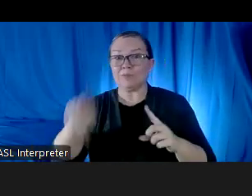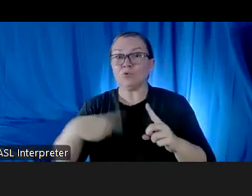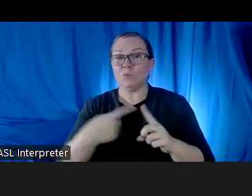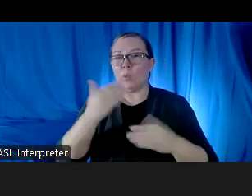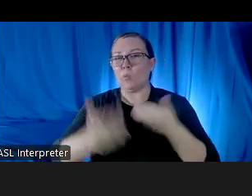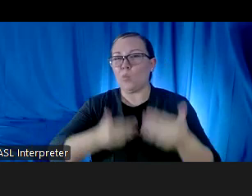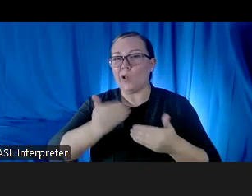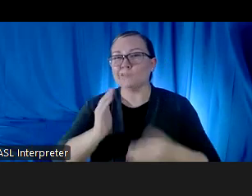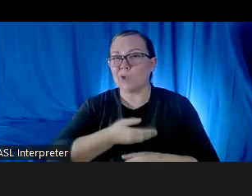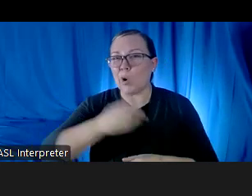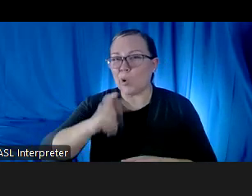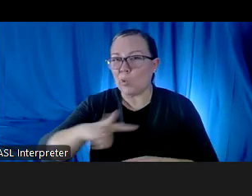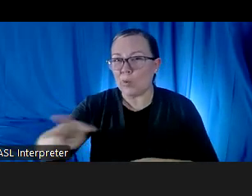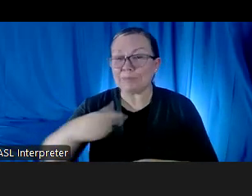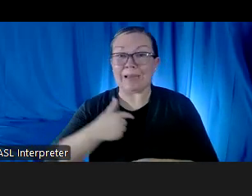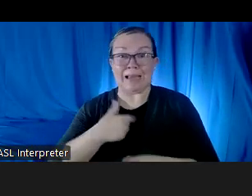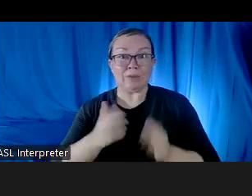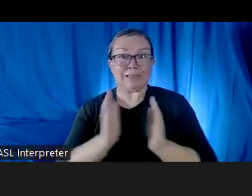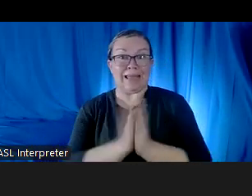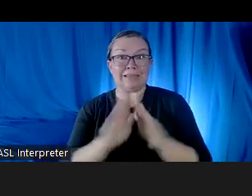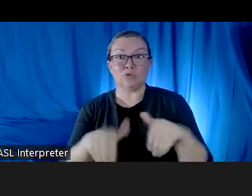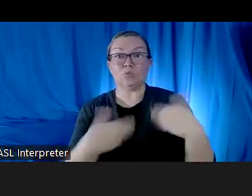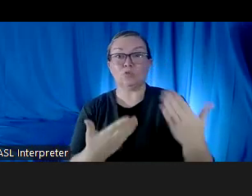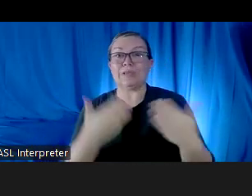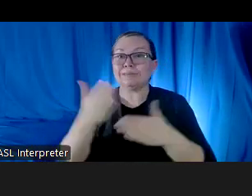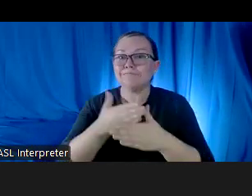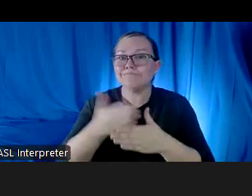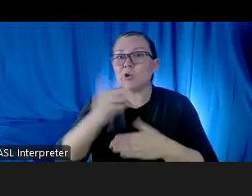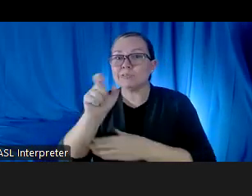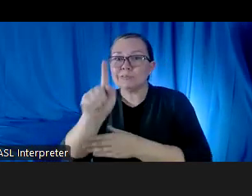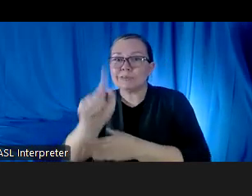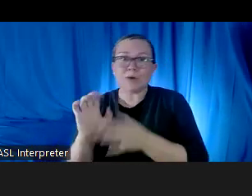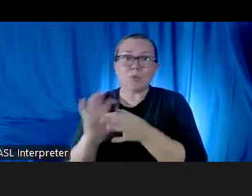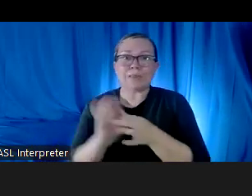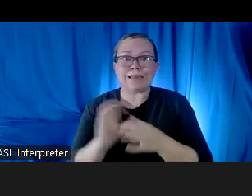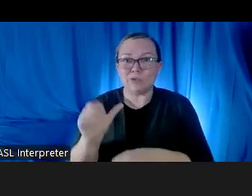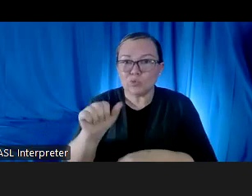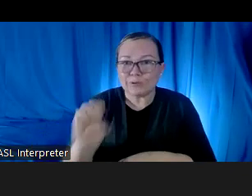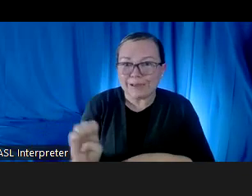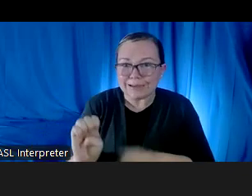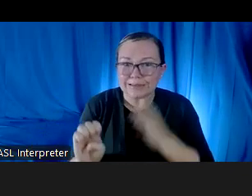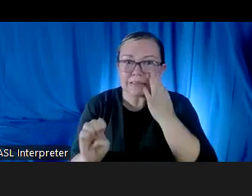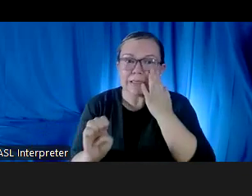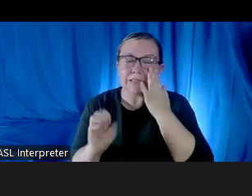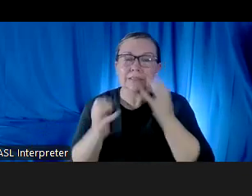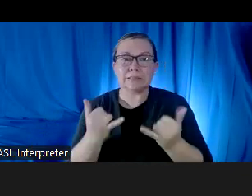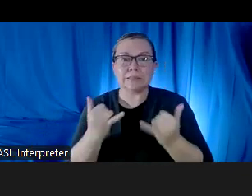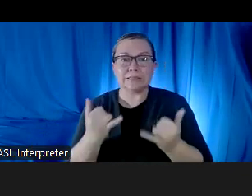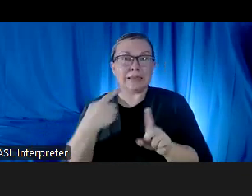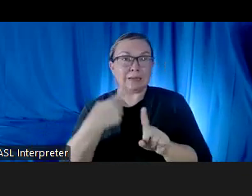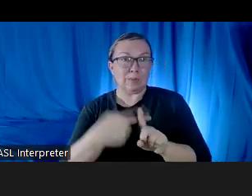website. I was asked today to present some data regarding our cases today, as well as giving an